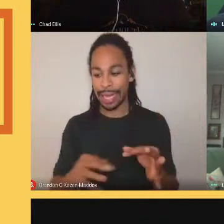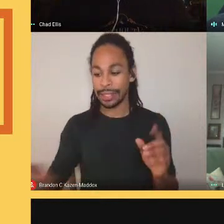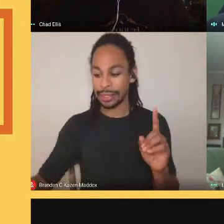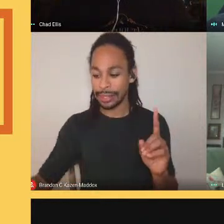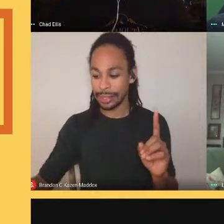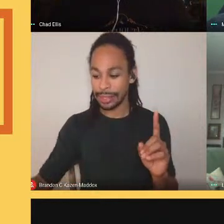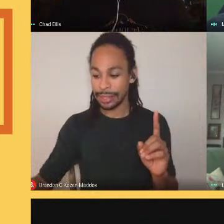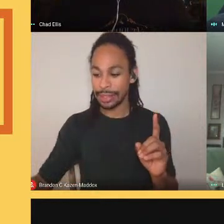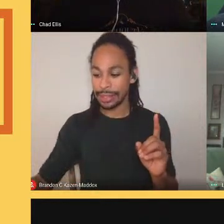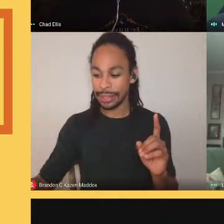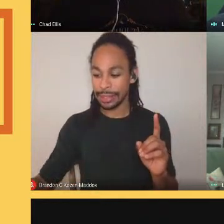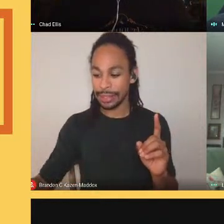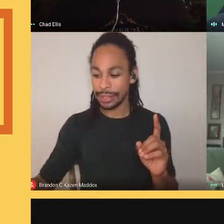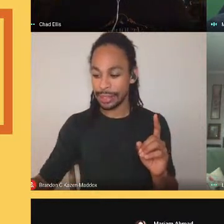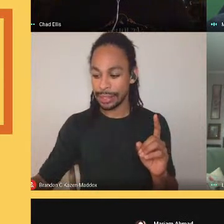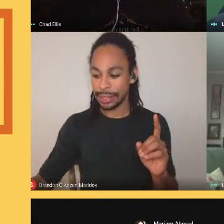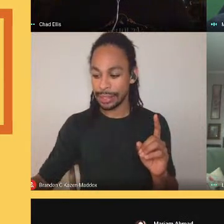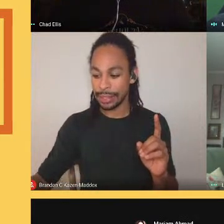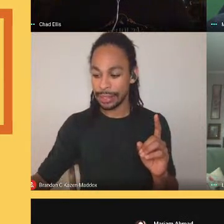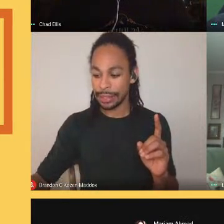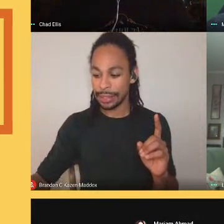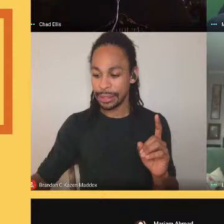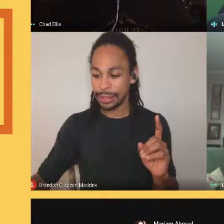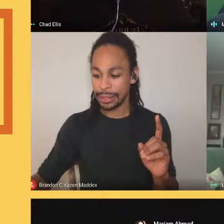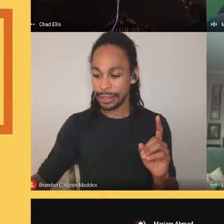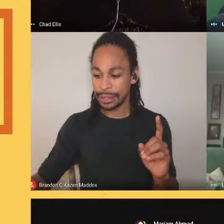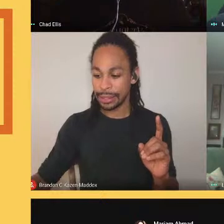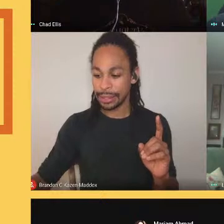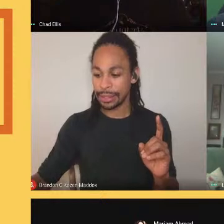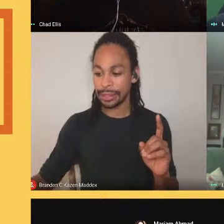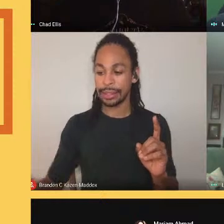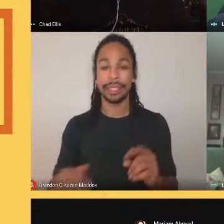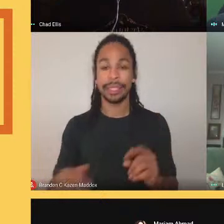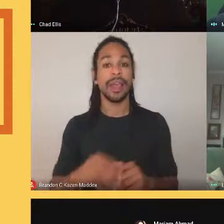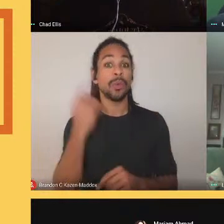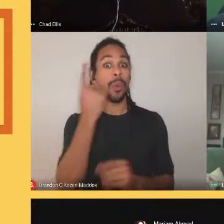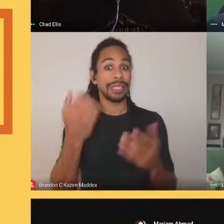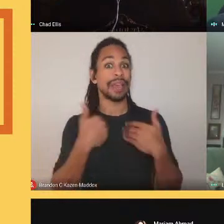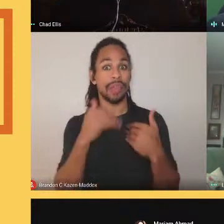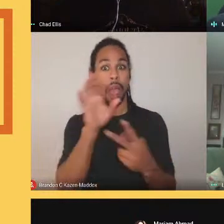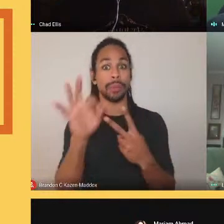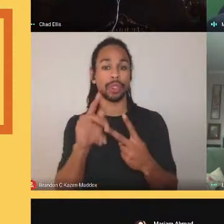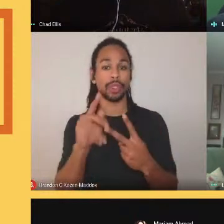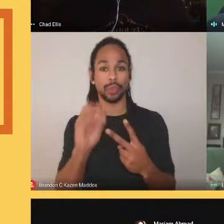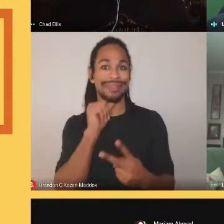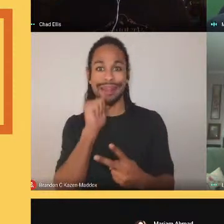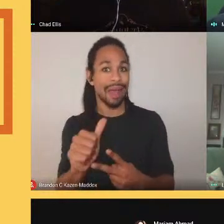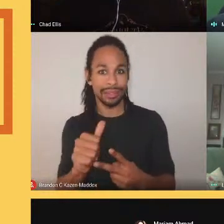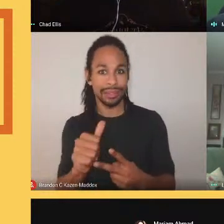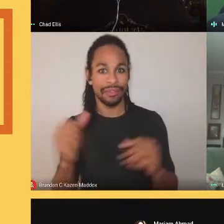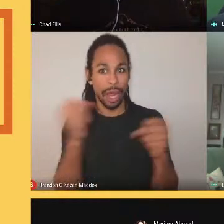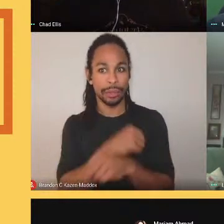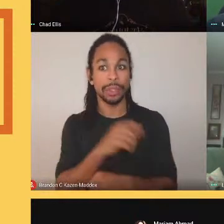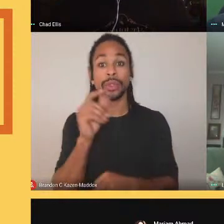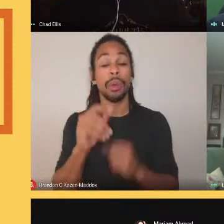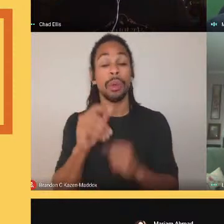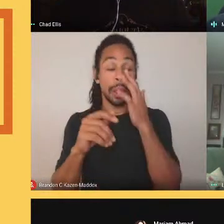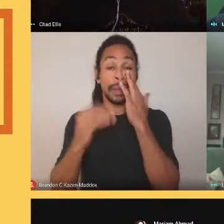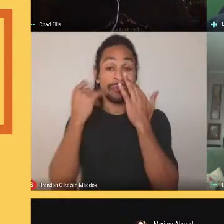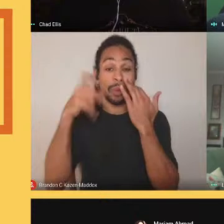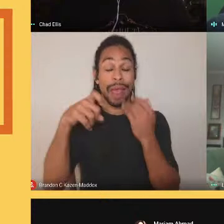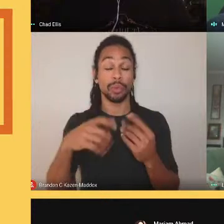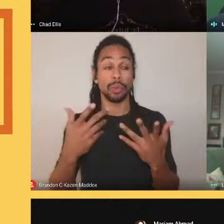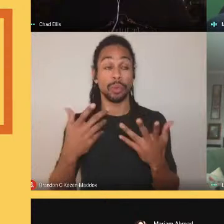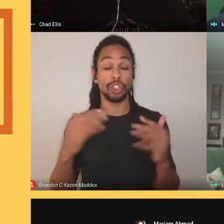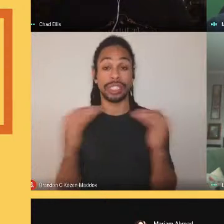So having to justify killing someone, that's a pretty odd question to come into when you